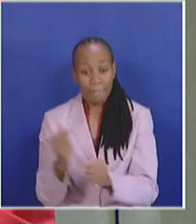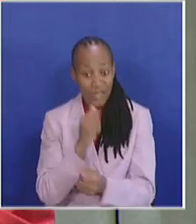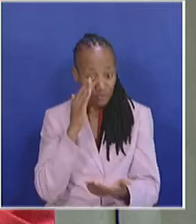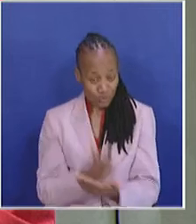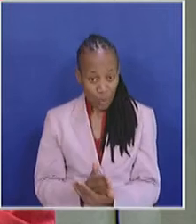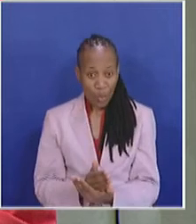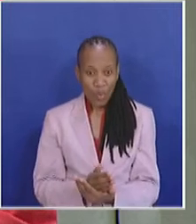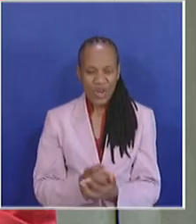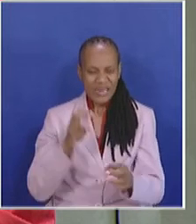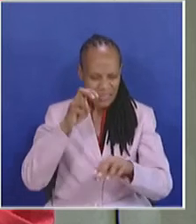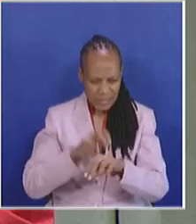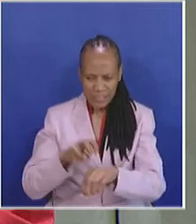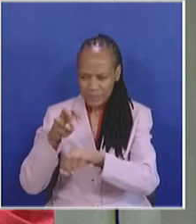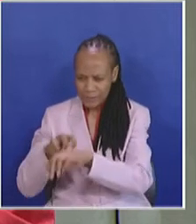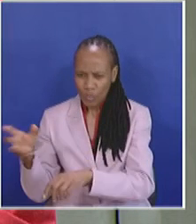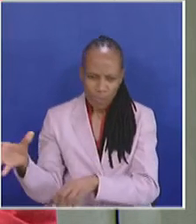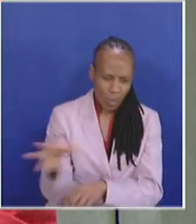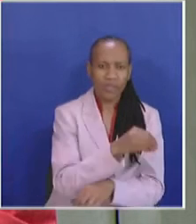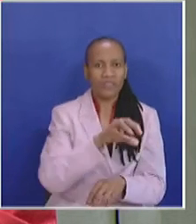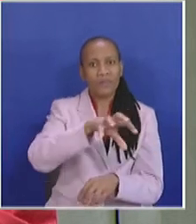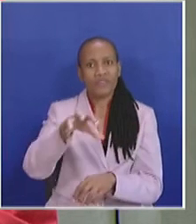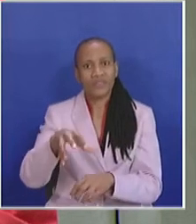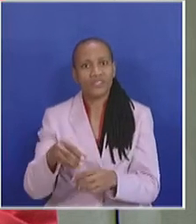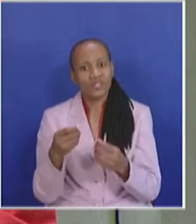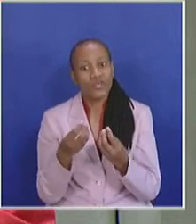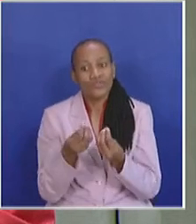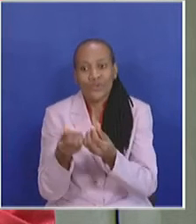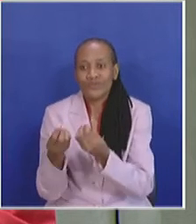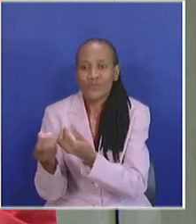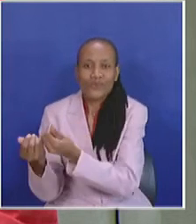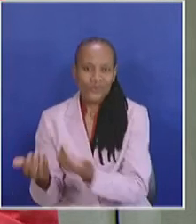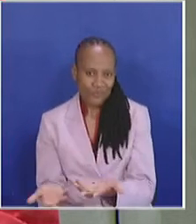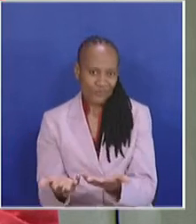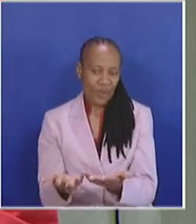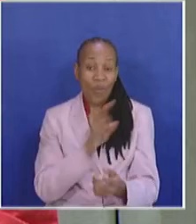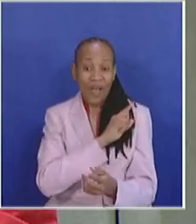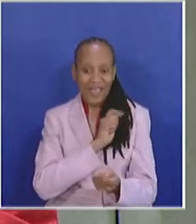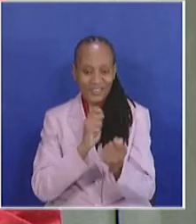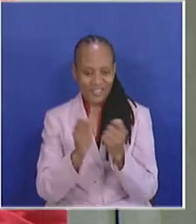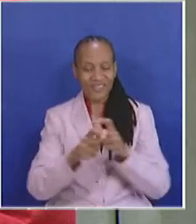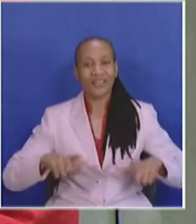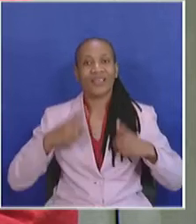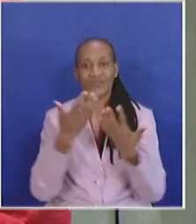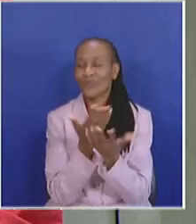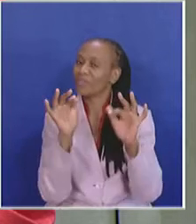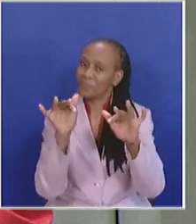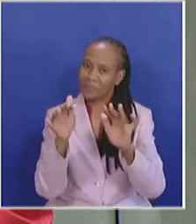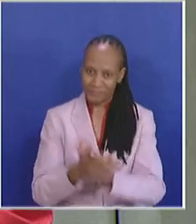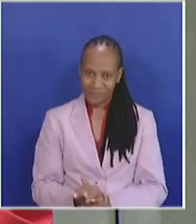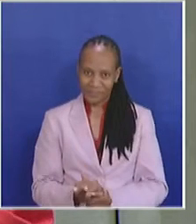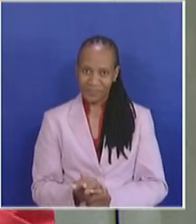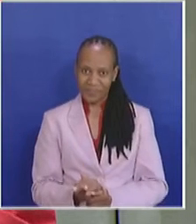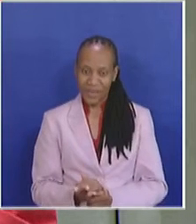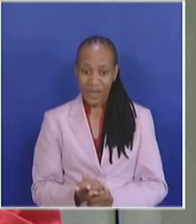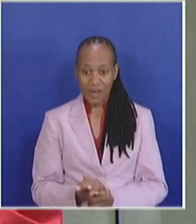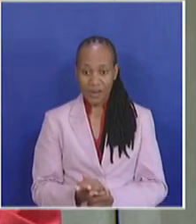aspirations of the provinces are properly articulated and addressed to improve the lives of the people. The recent